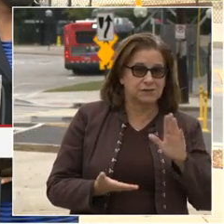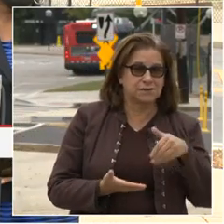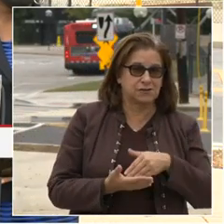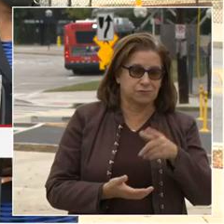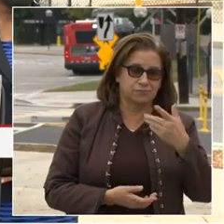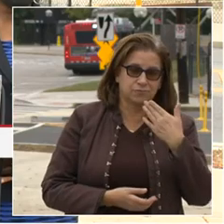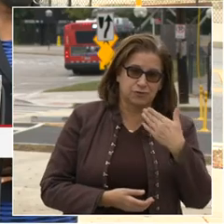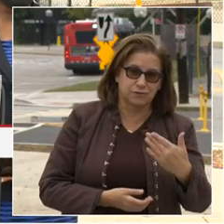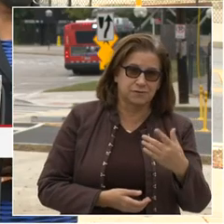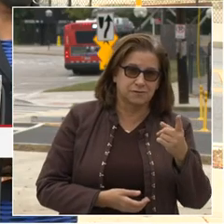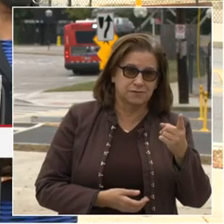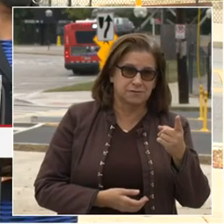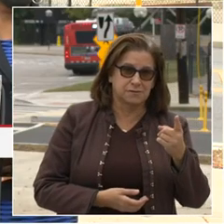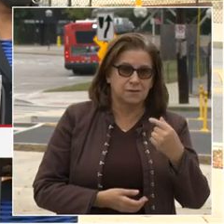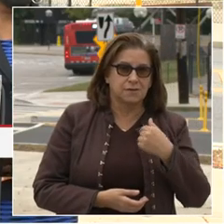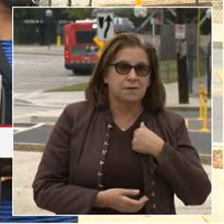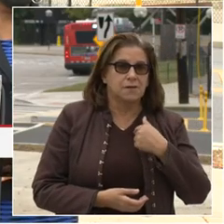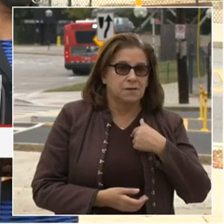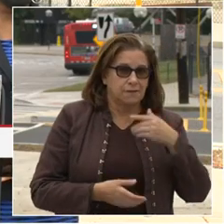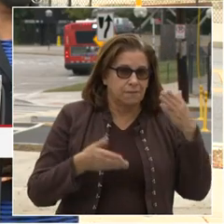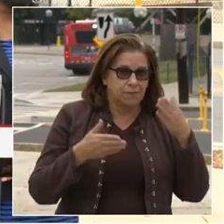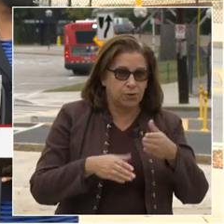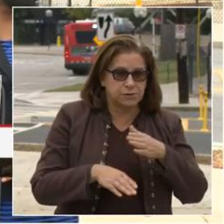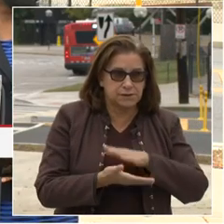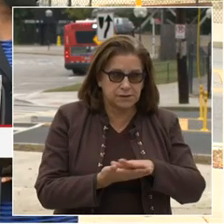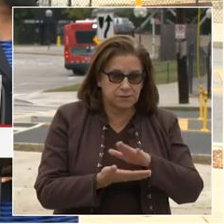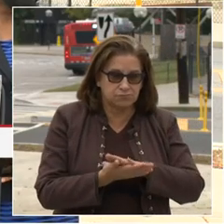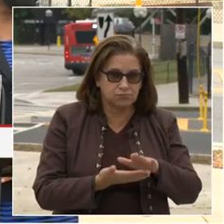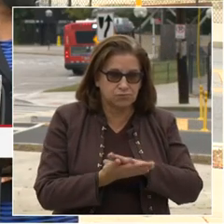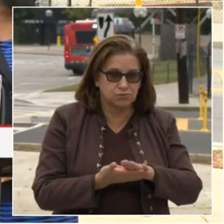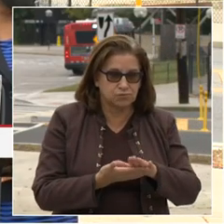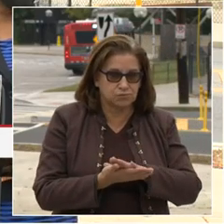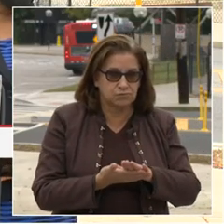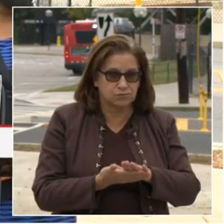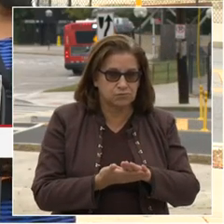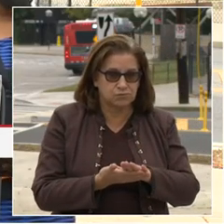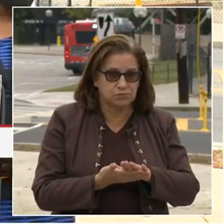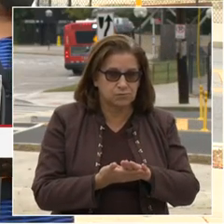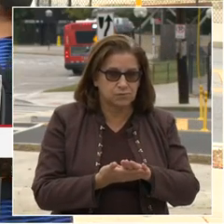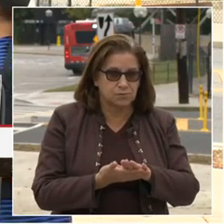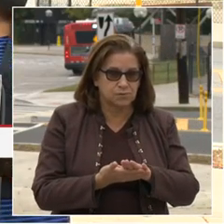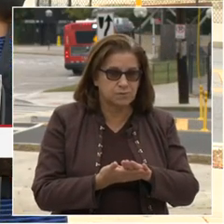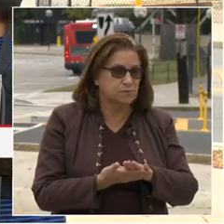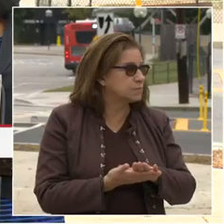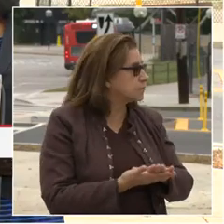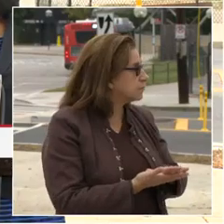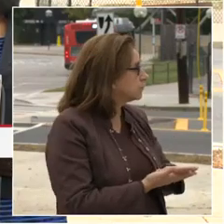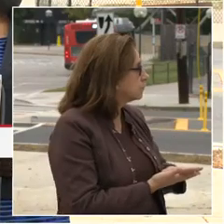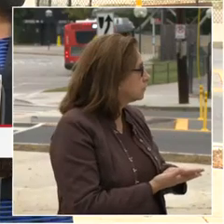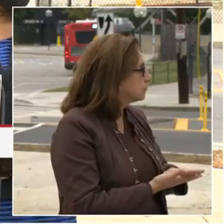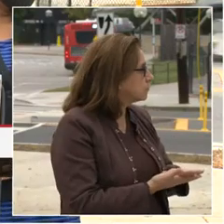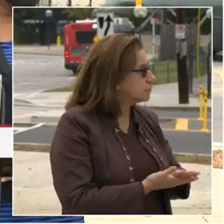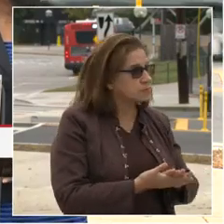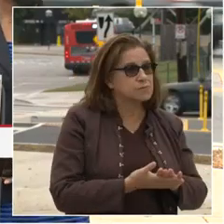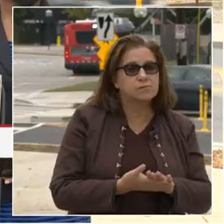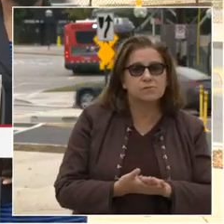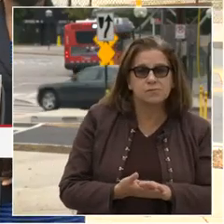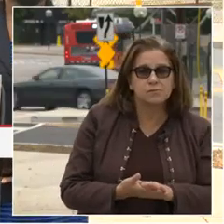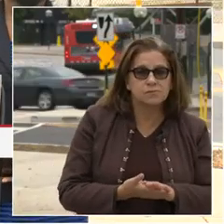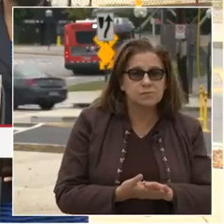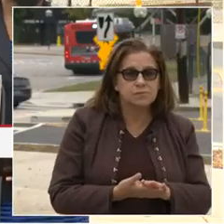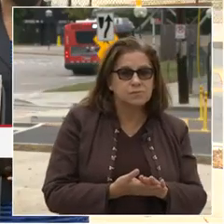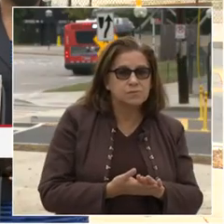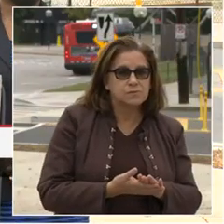our focus on cleanliness hasn't wavered, and we're going to make sure that it's back at the level we